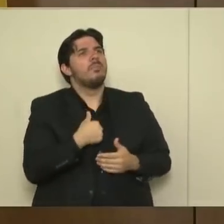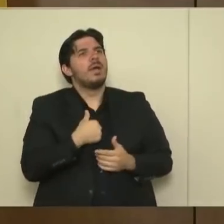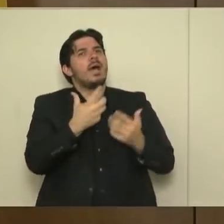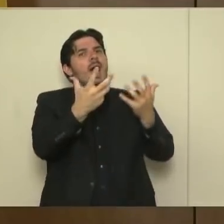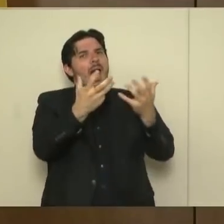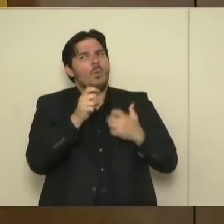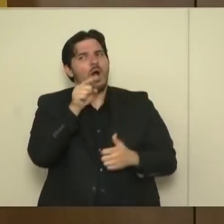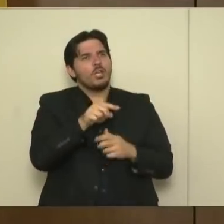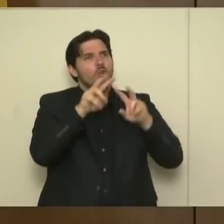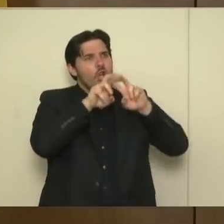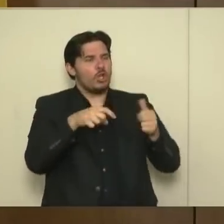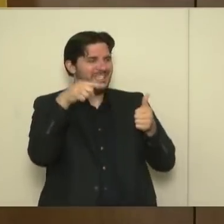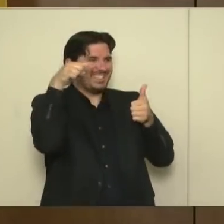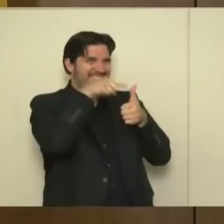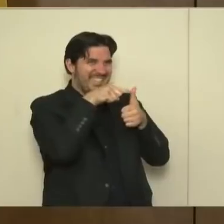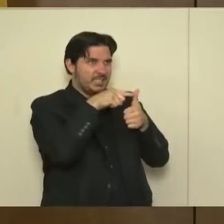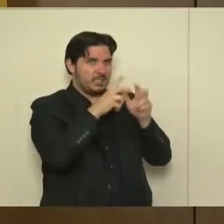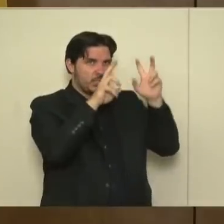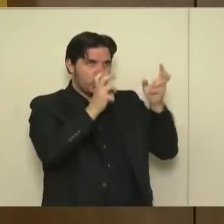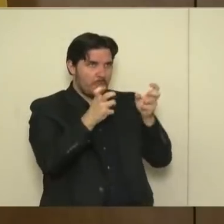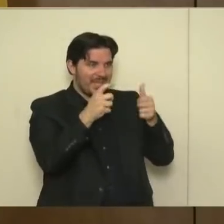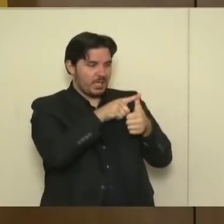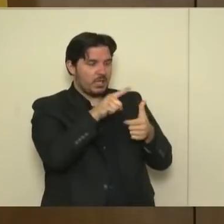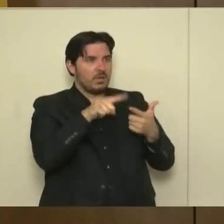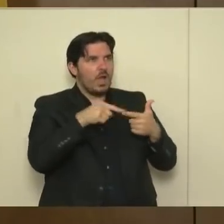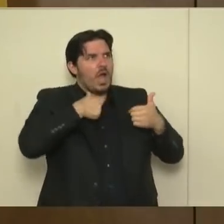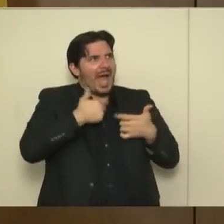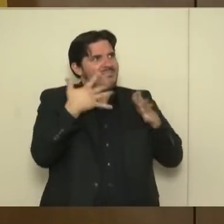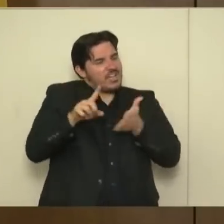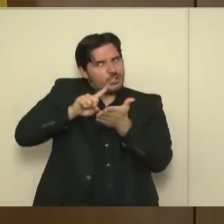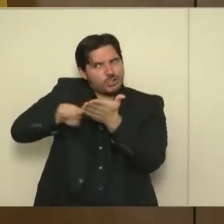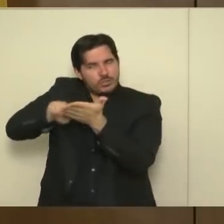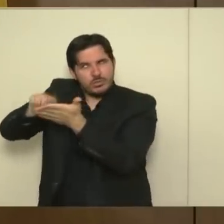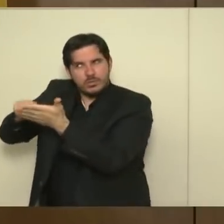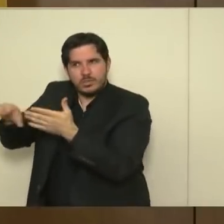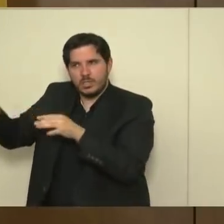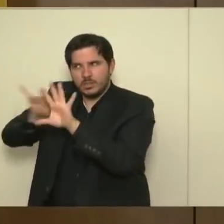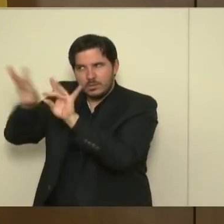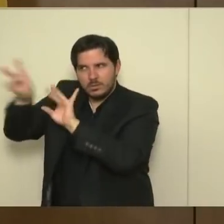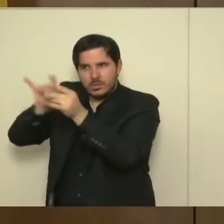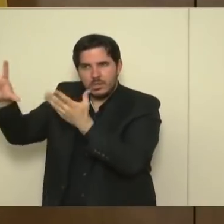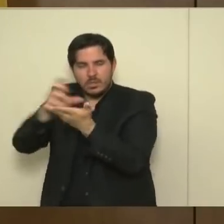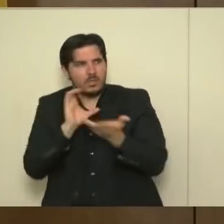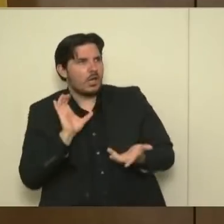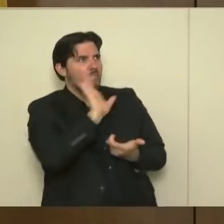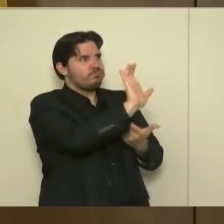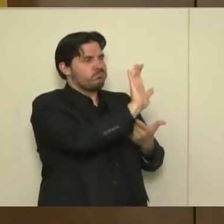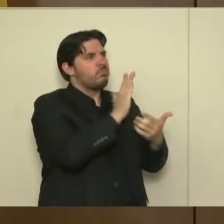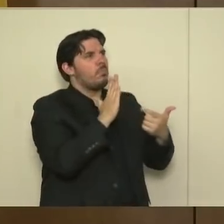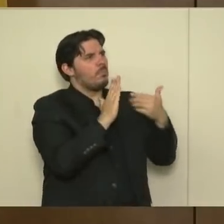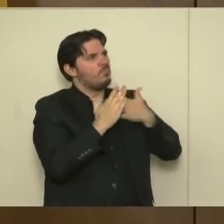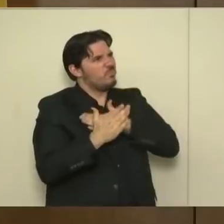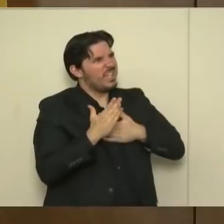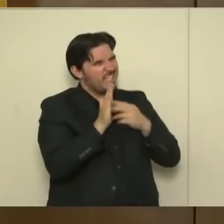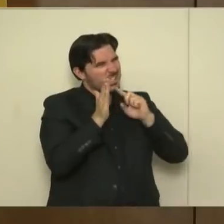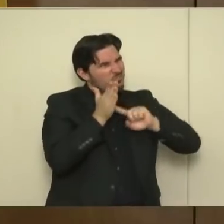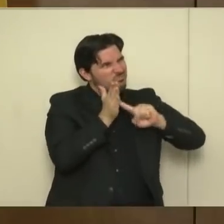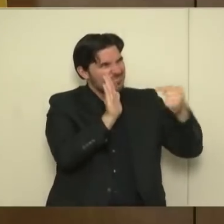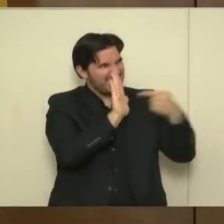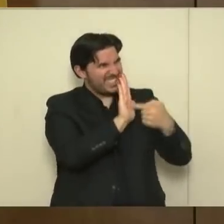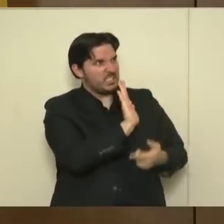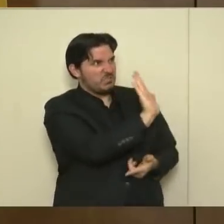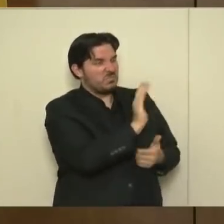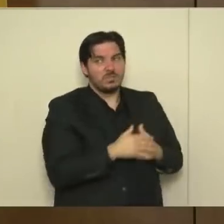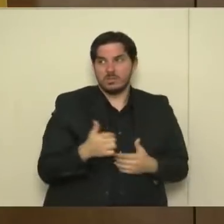these websites and these states and this CDC briefing, and I'm very impressed that we are